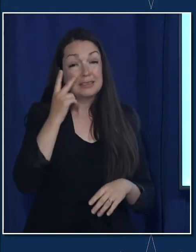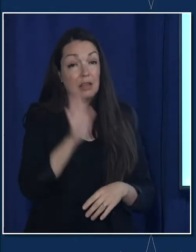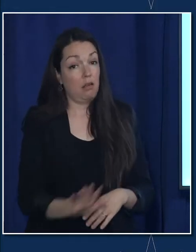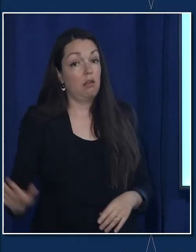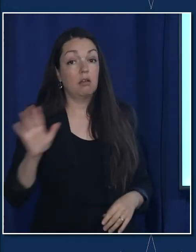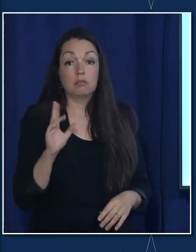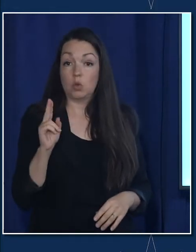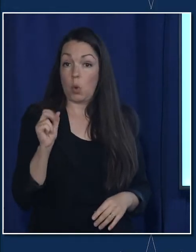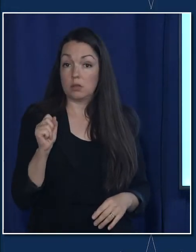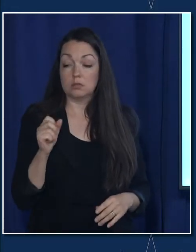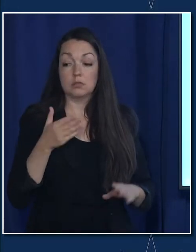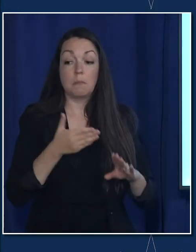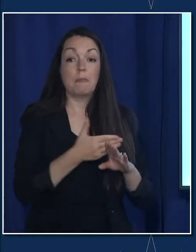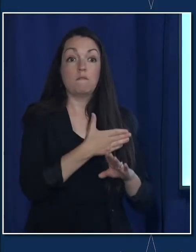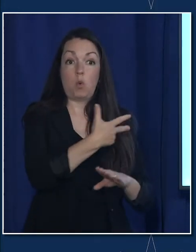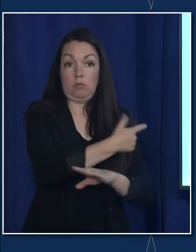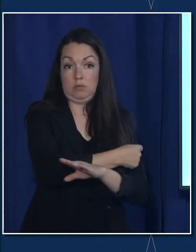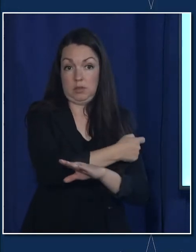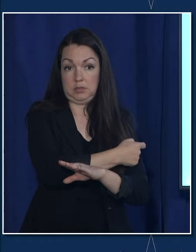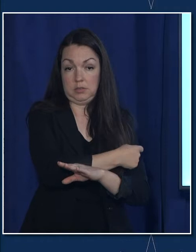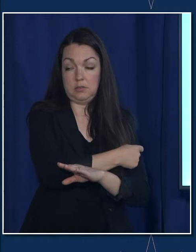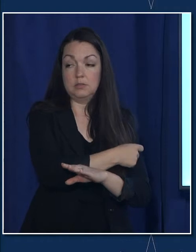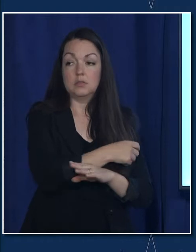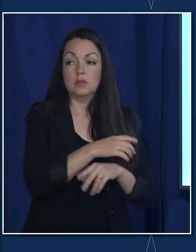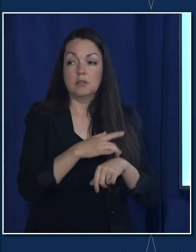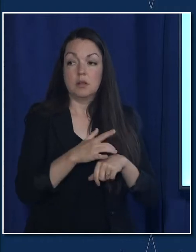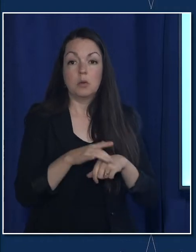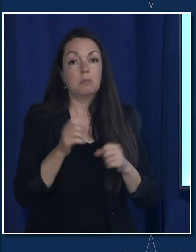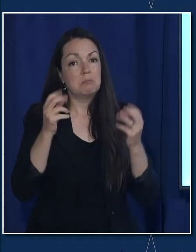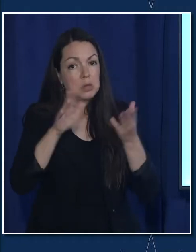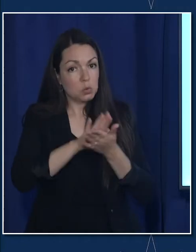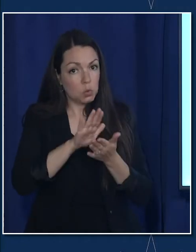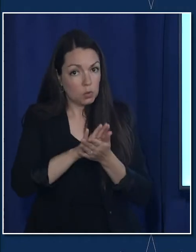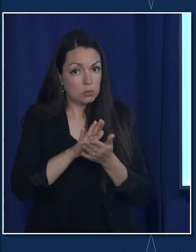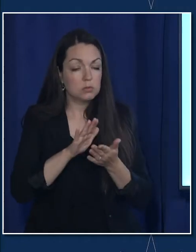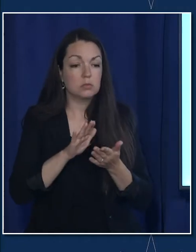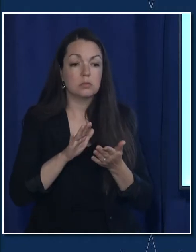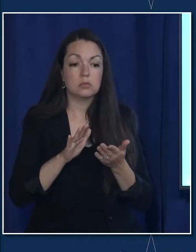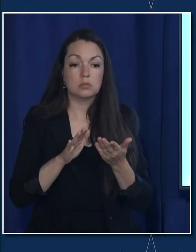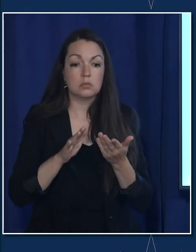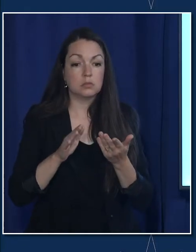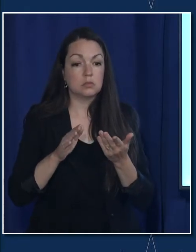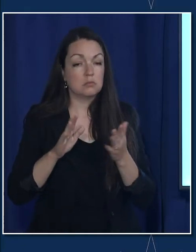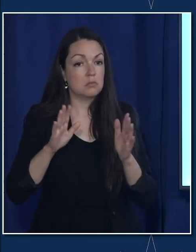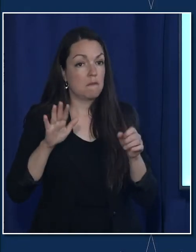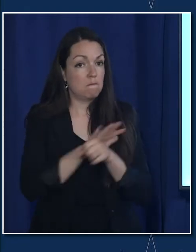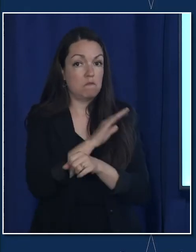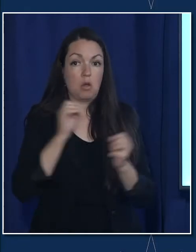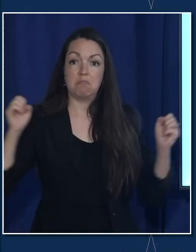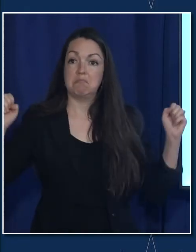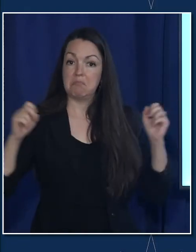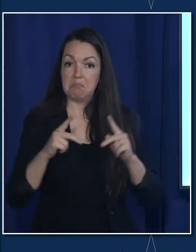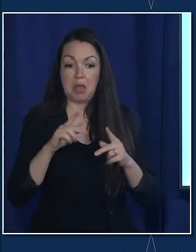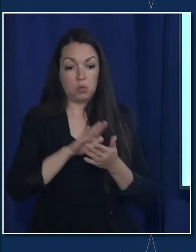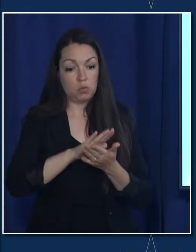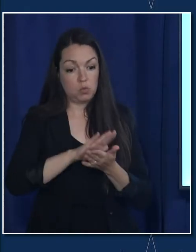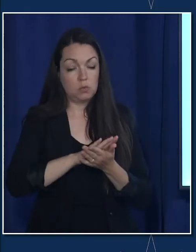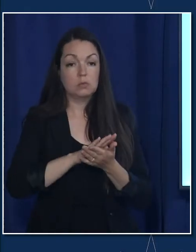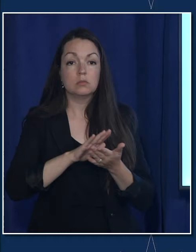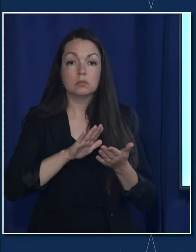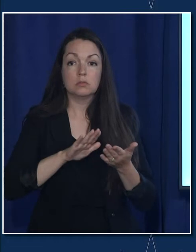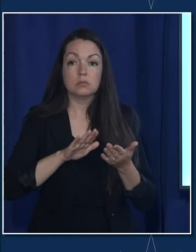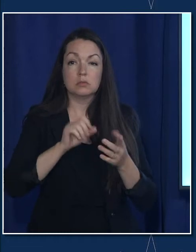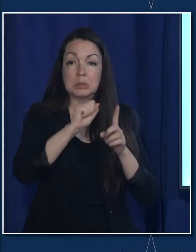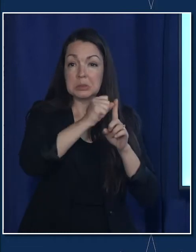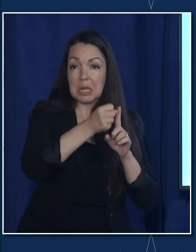that places, even before a vaccine was available, there were a lot of schools that came completely back to school in settings